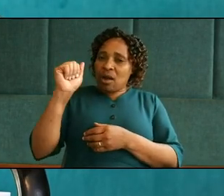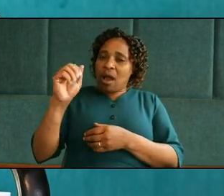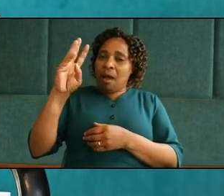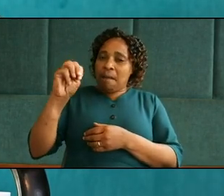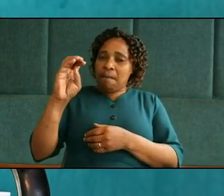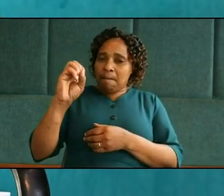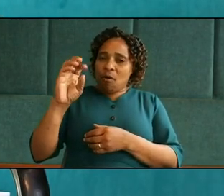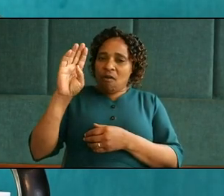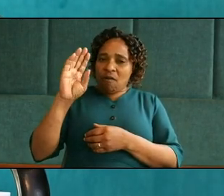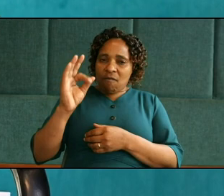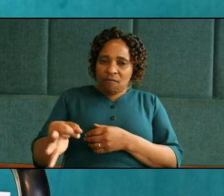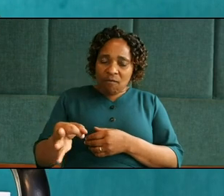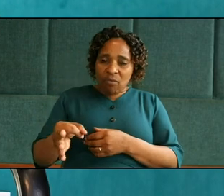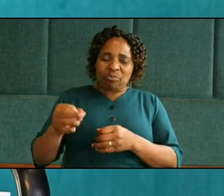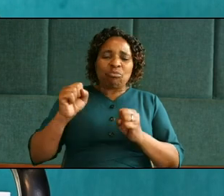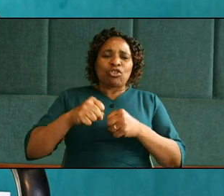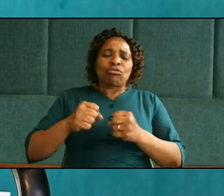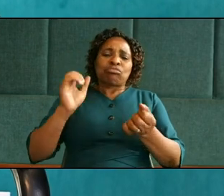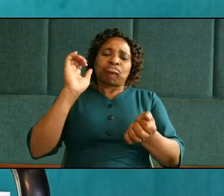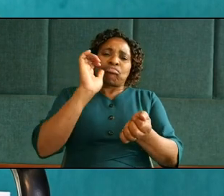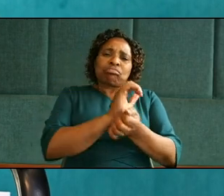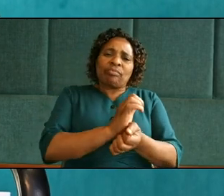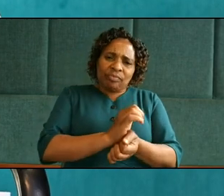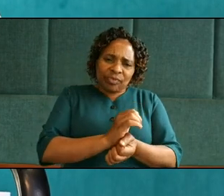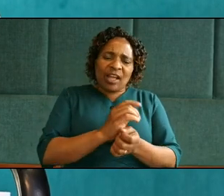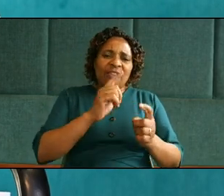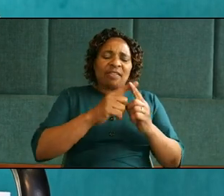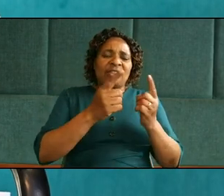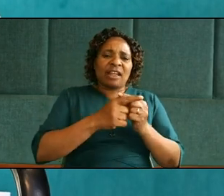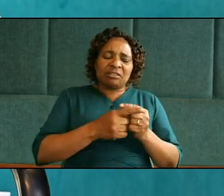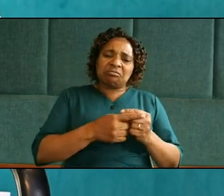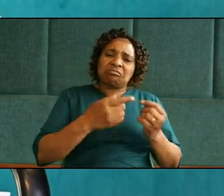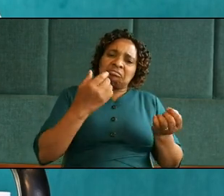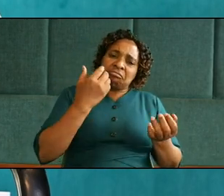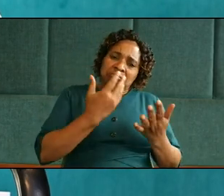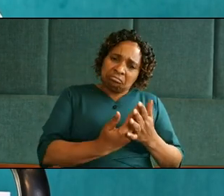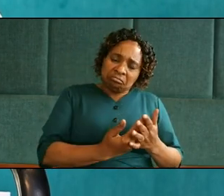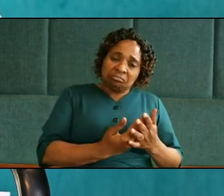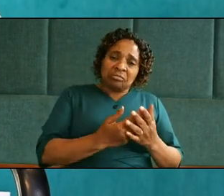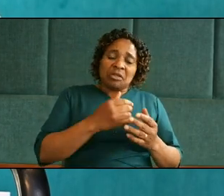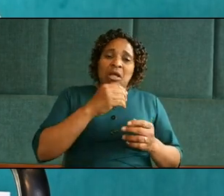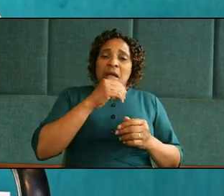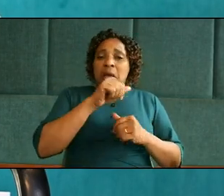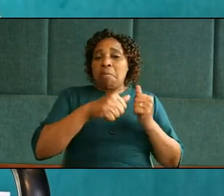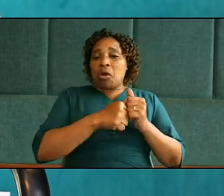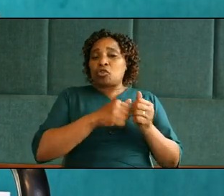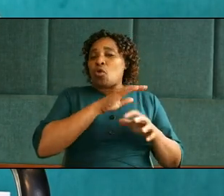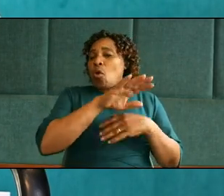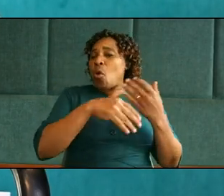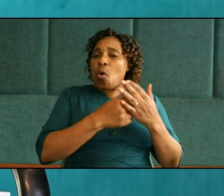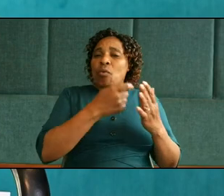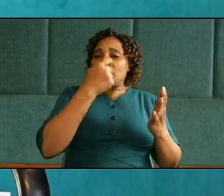was arrested, and he pleaded guilty to conspiracy, fraud, tax evasion, amongst all this, and all his